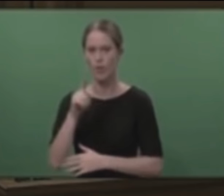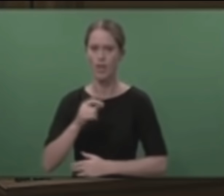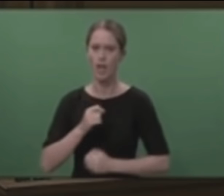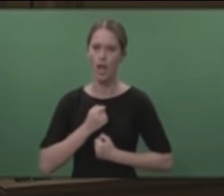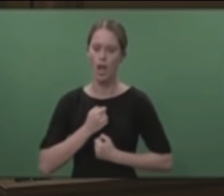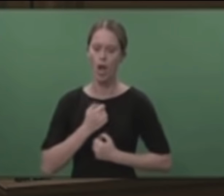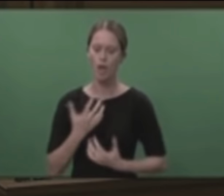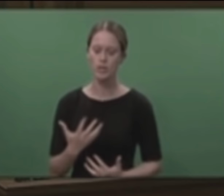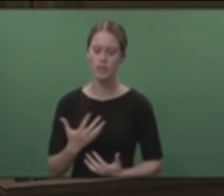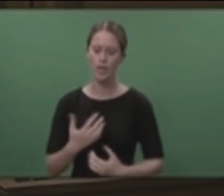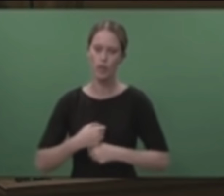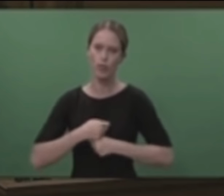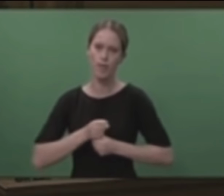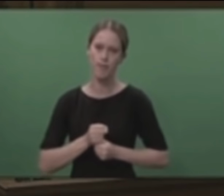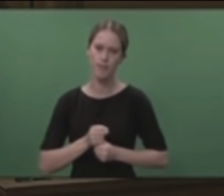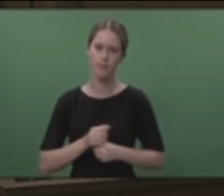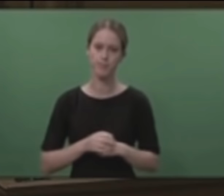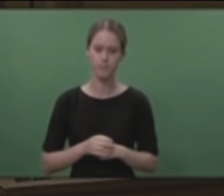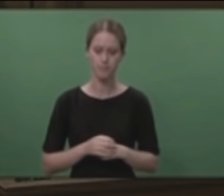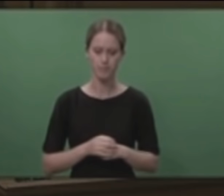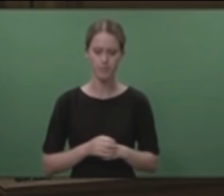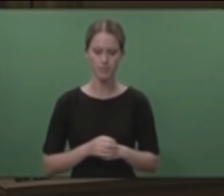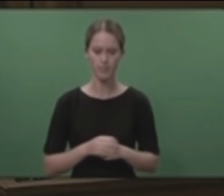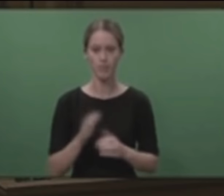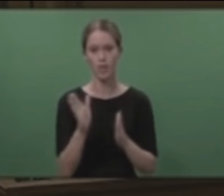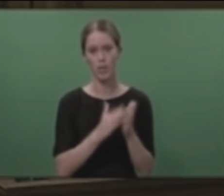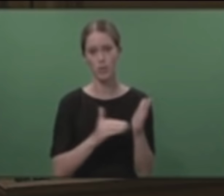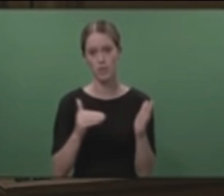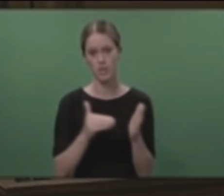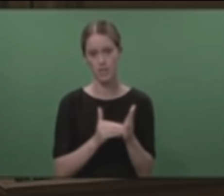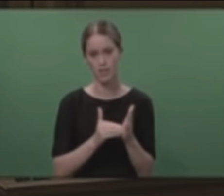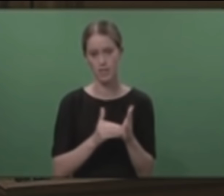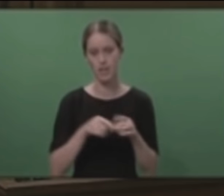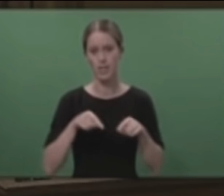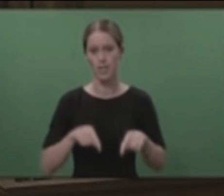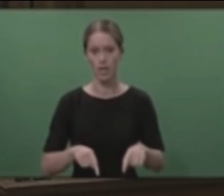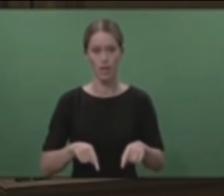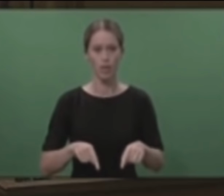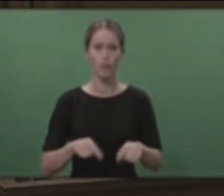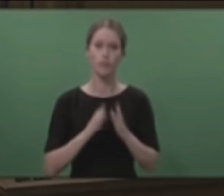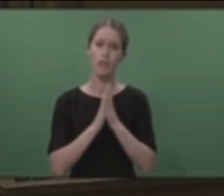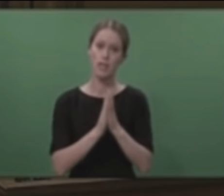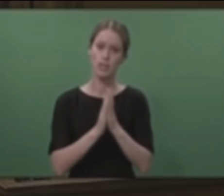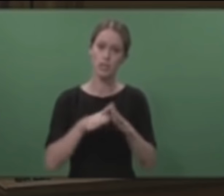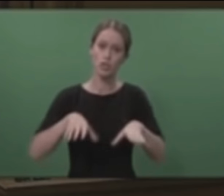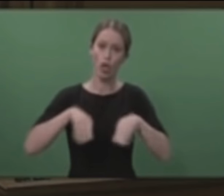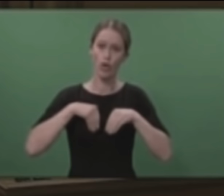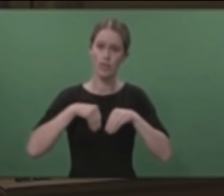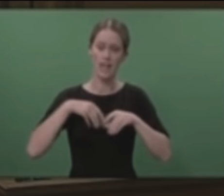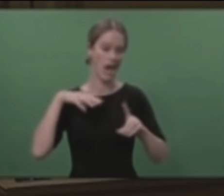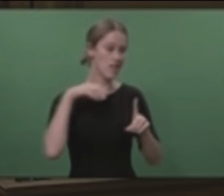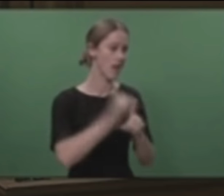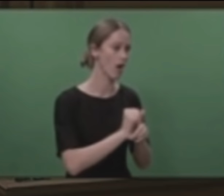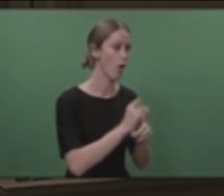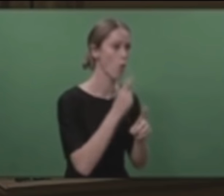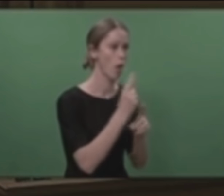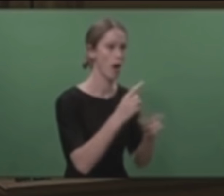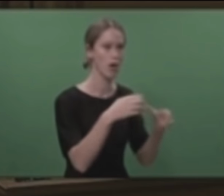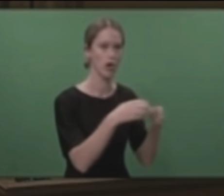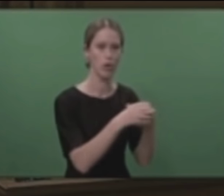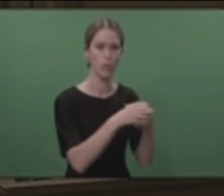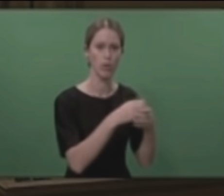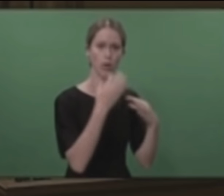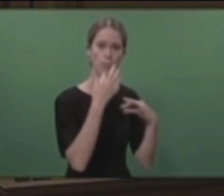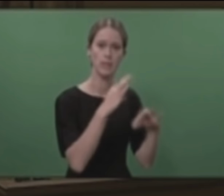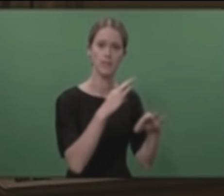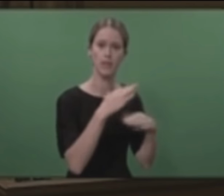and grief. In a country like ours that practices religious tolerance, an attack on one of us peacefully observing their